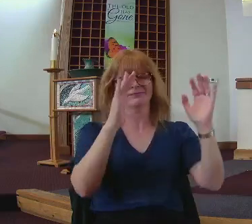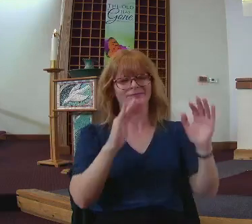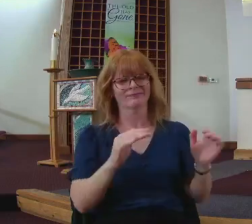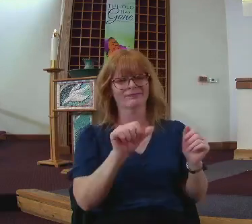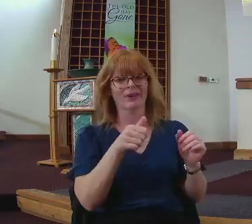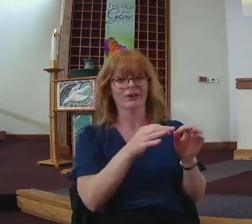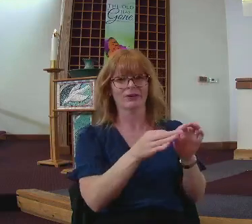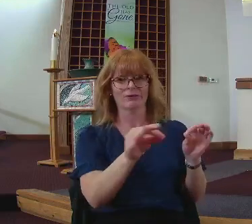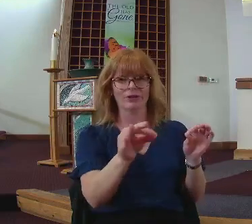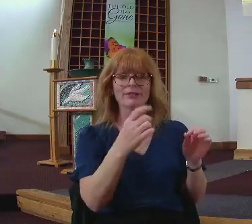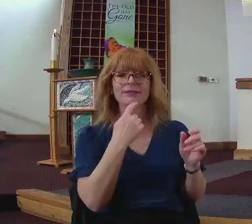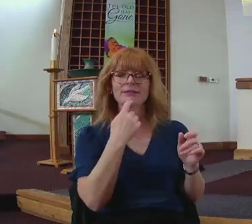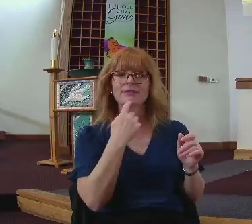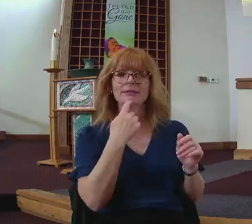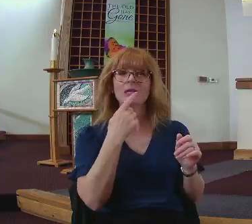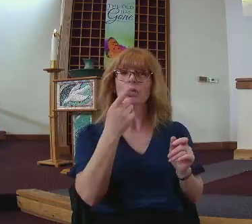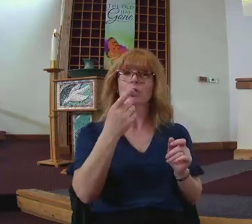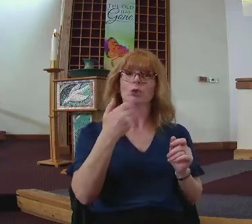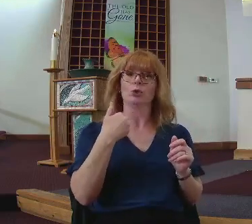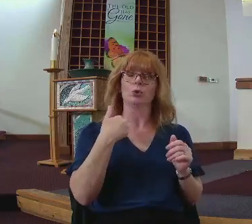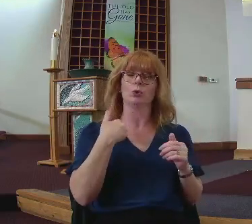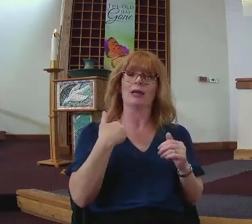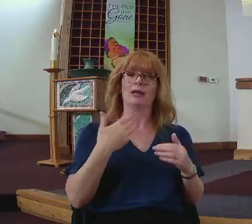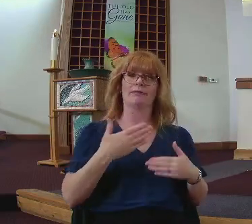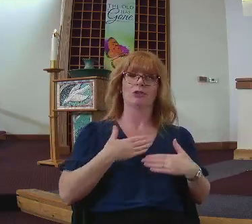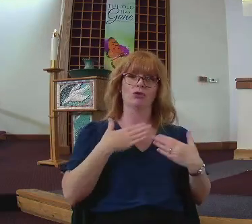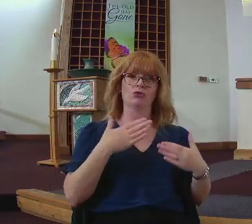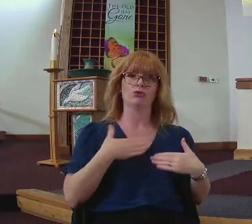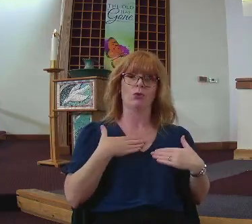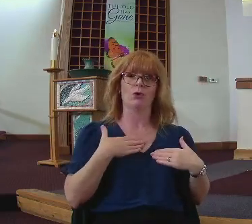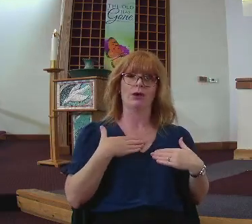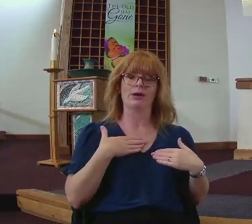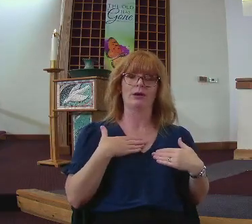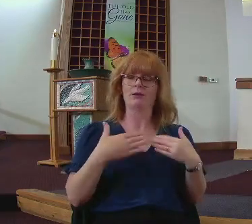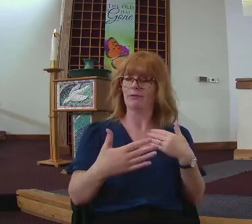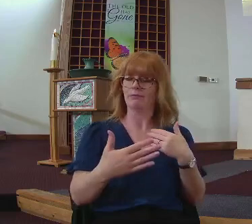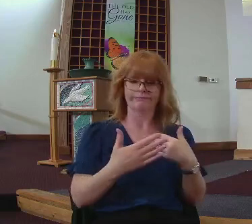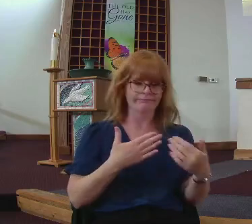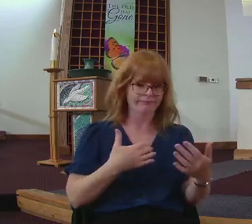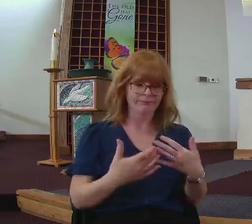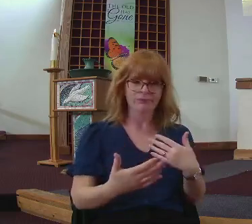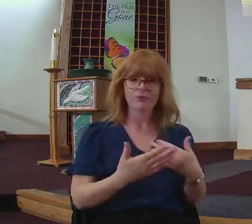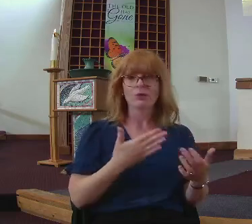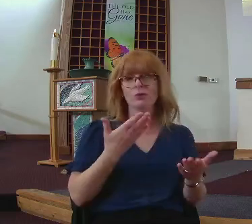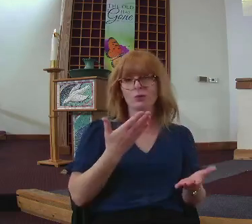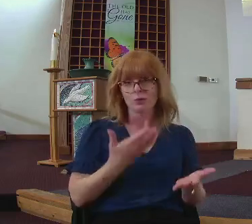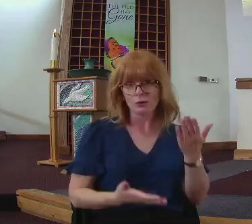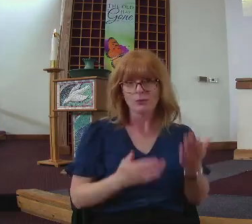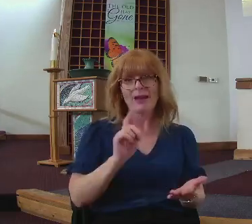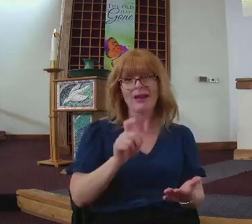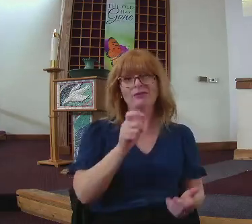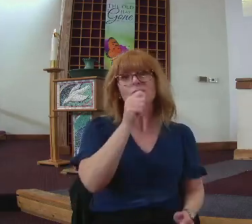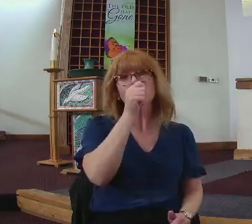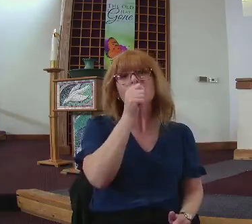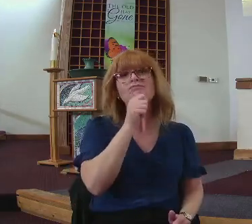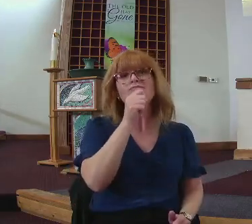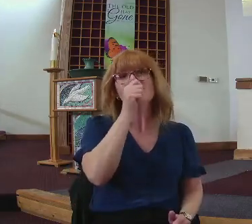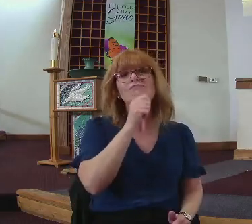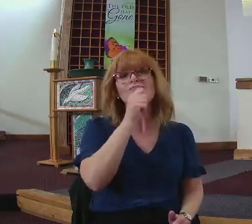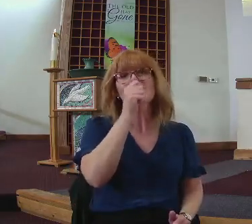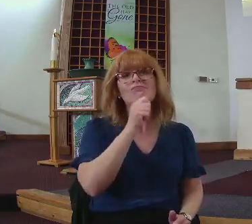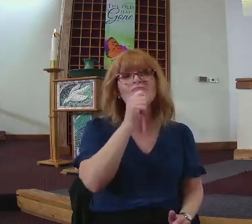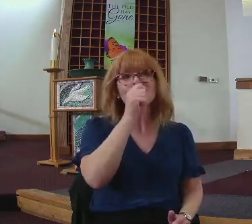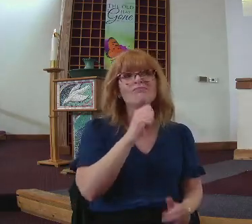says, you have joy even though you may have to suffer for a little while.